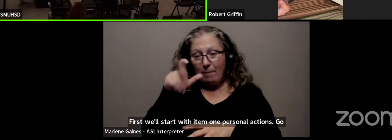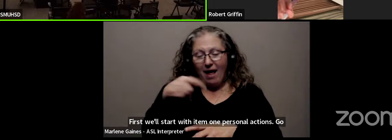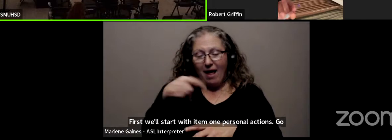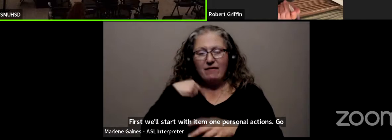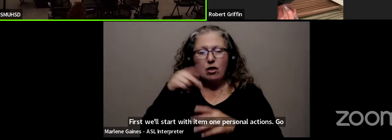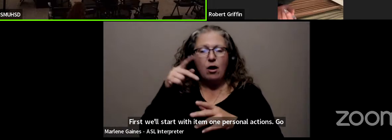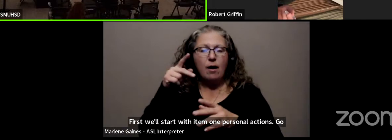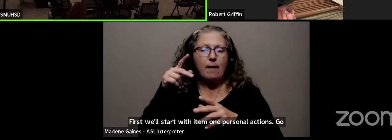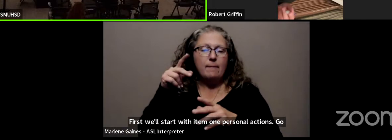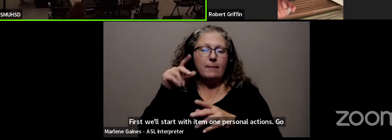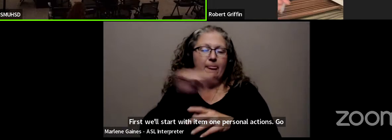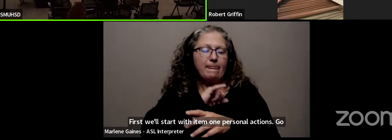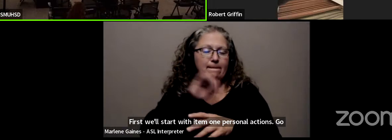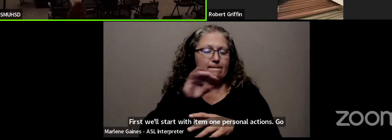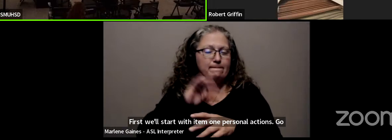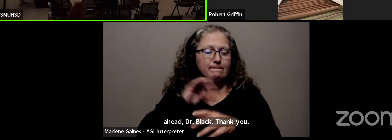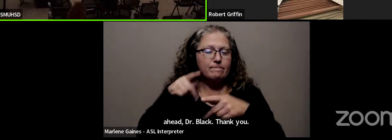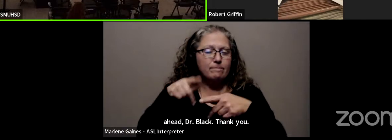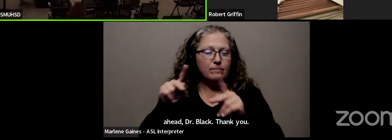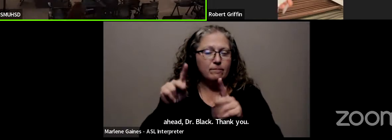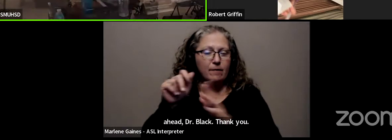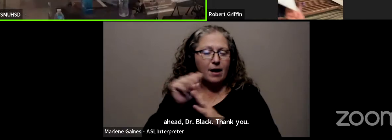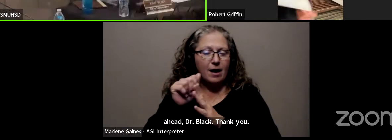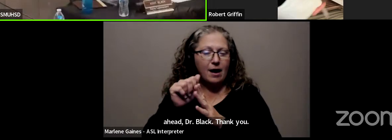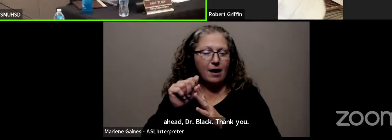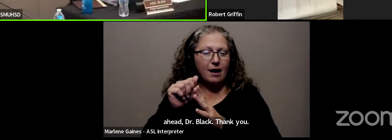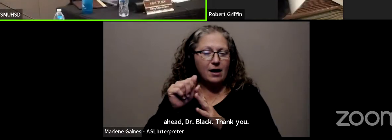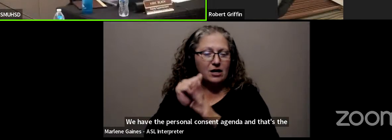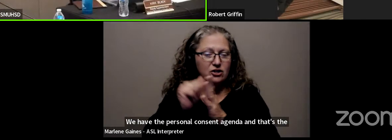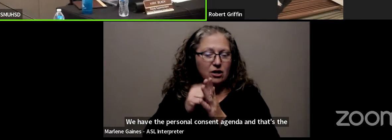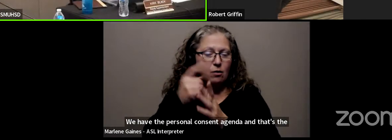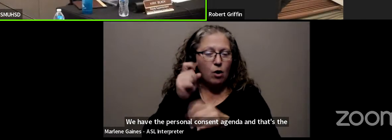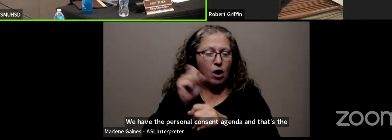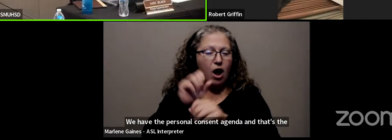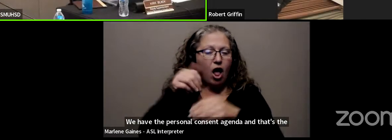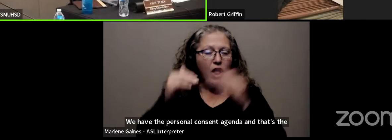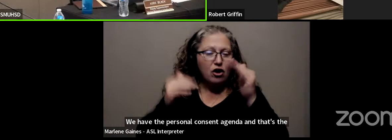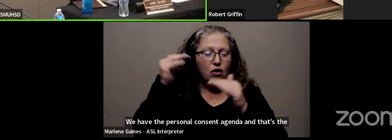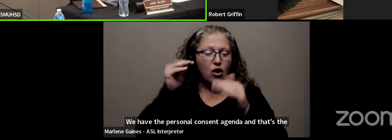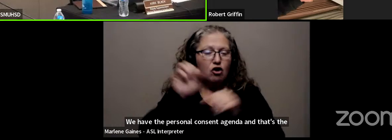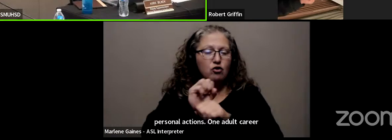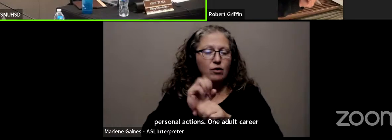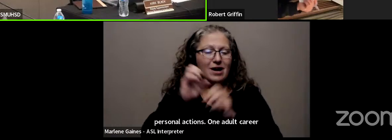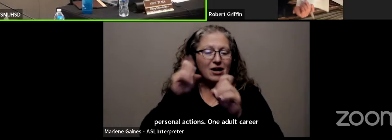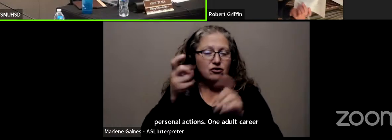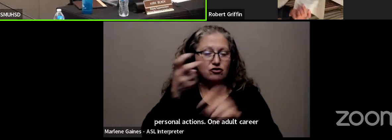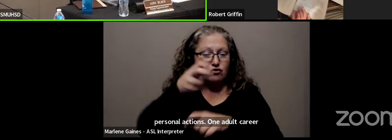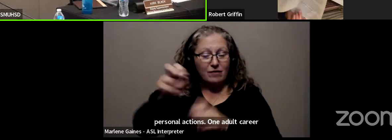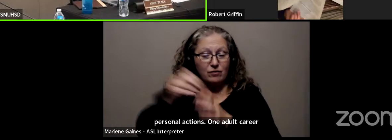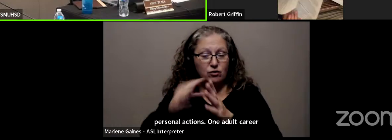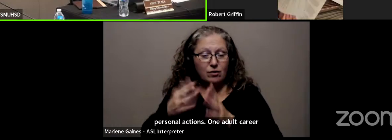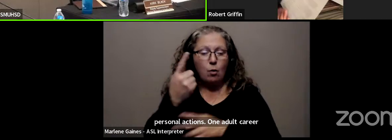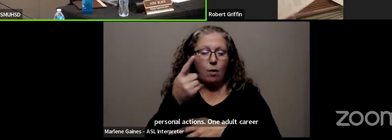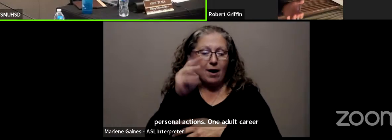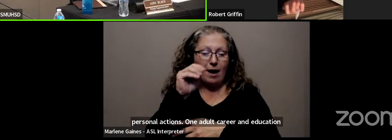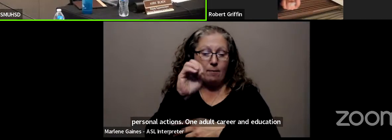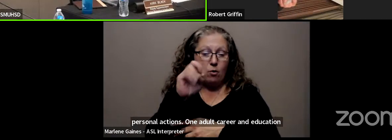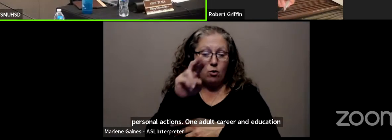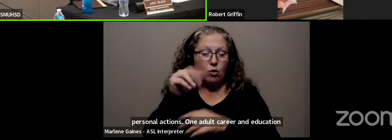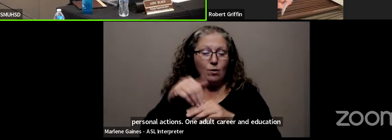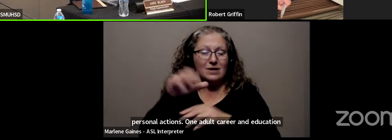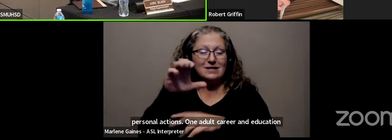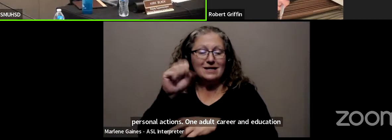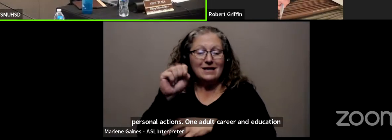that's the personnel actions. 1 adult career and education transfer student And then we have 3 MOUs with the